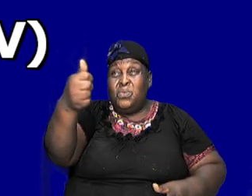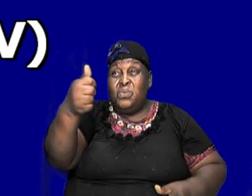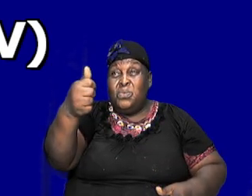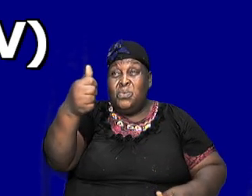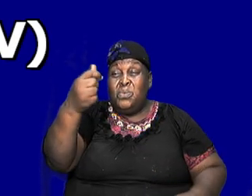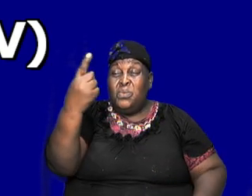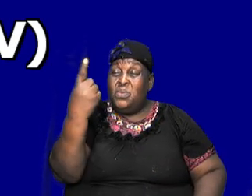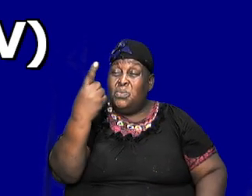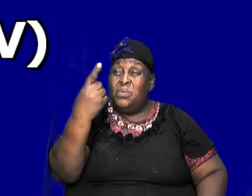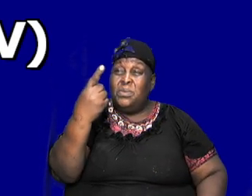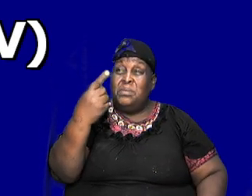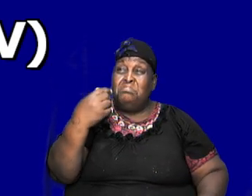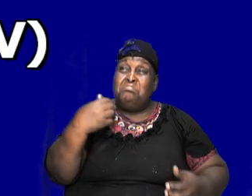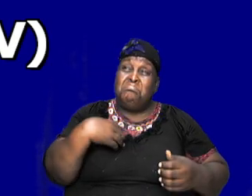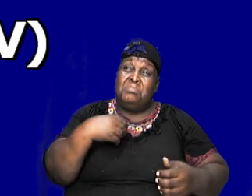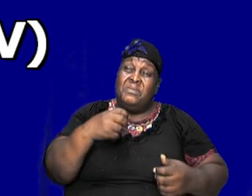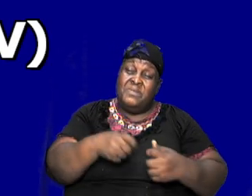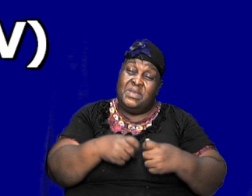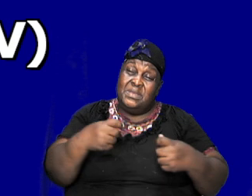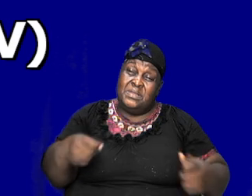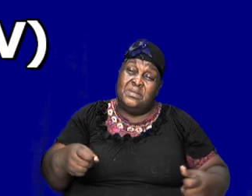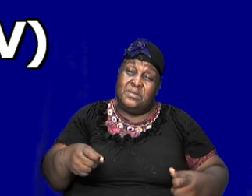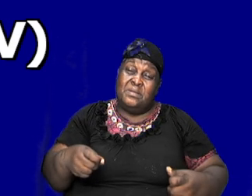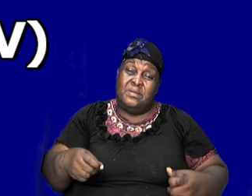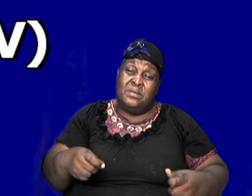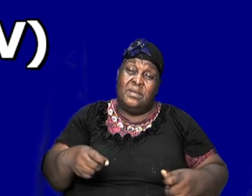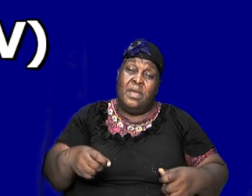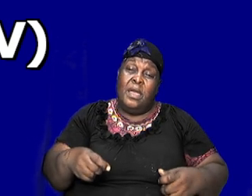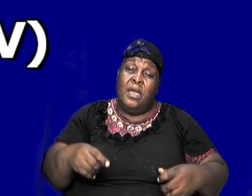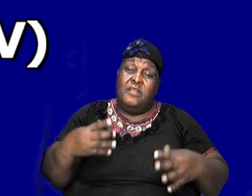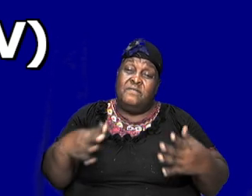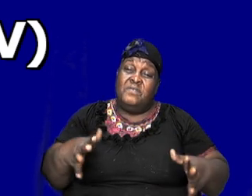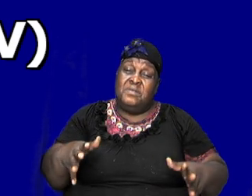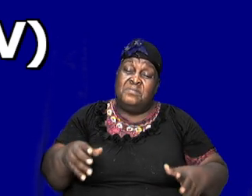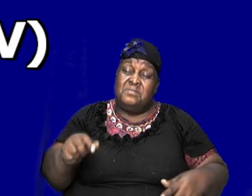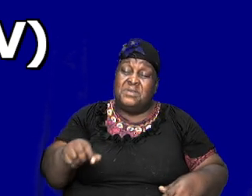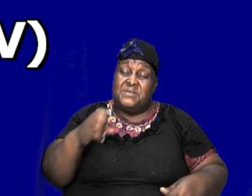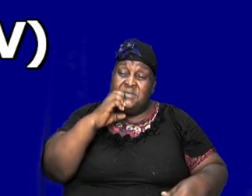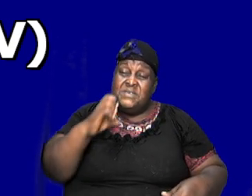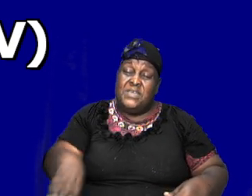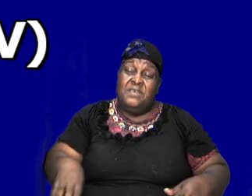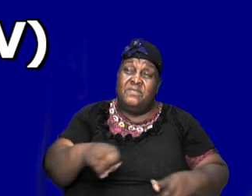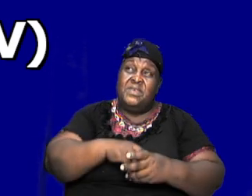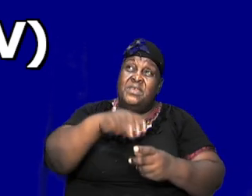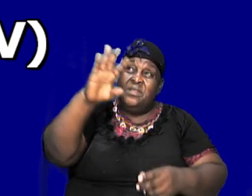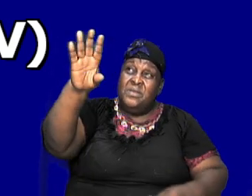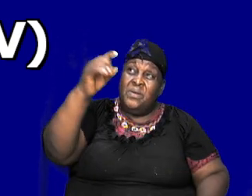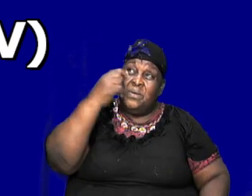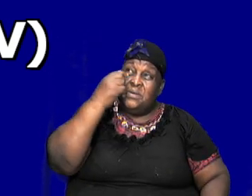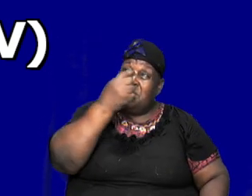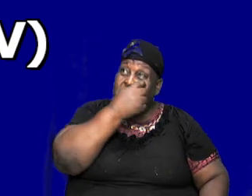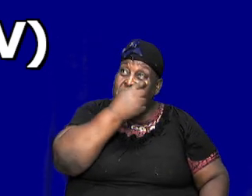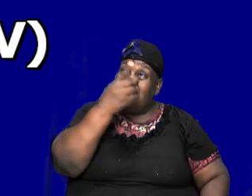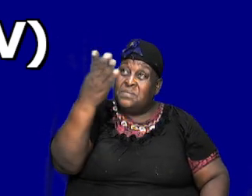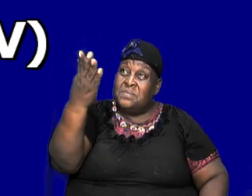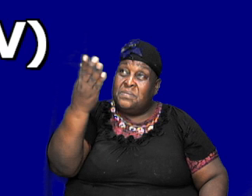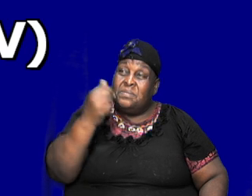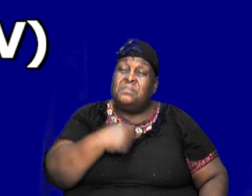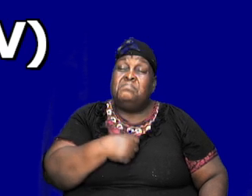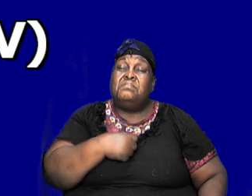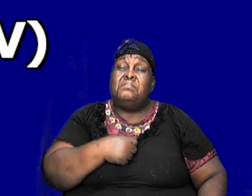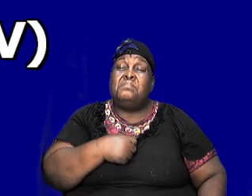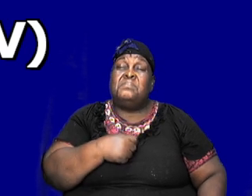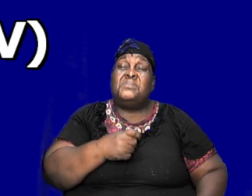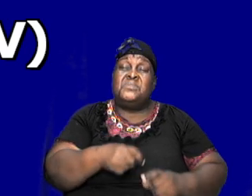sinned and done this evil in thy sight. So obviously it was against